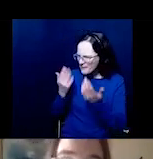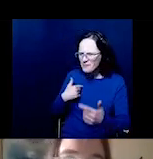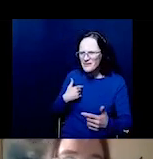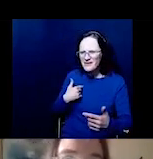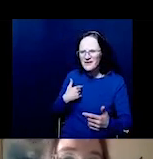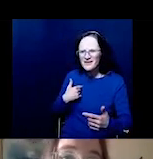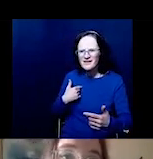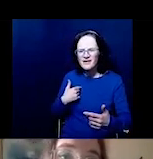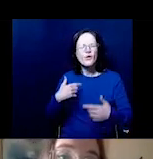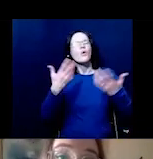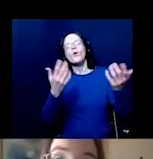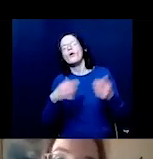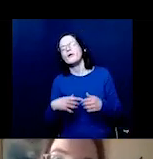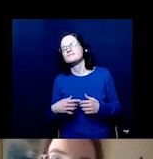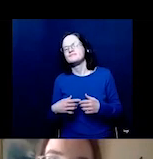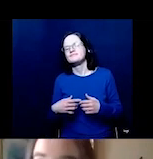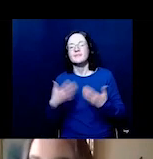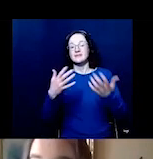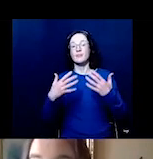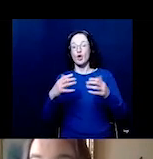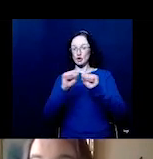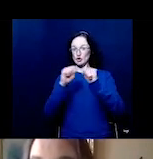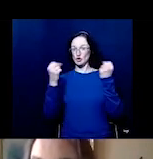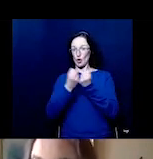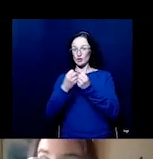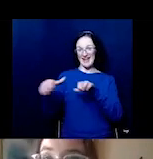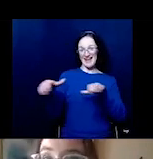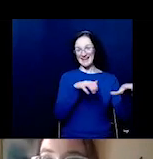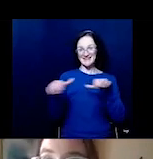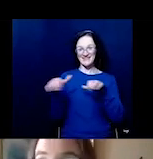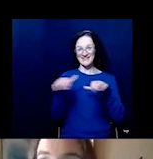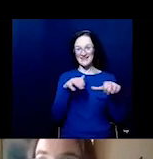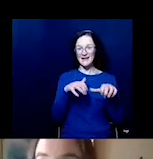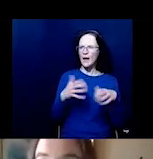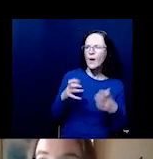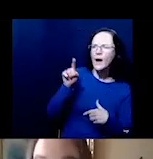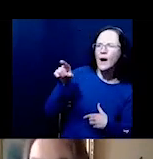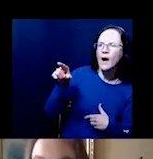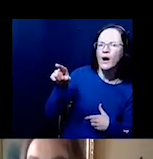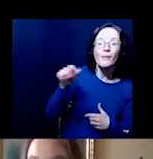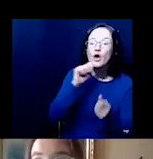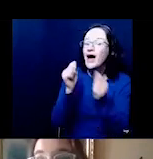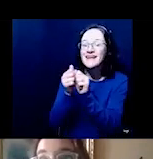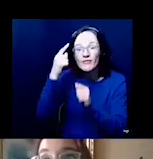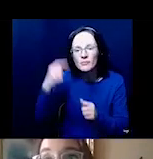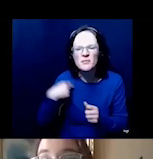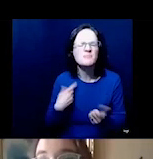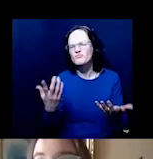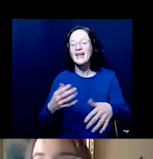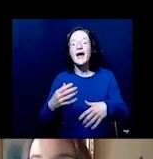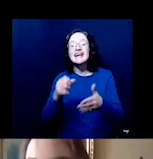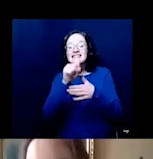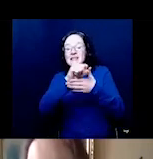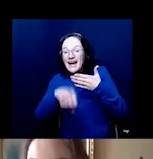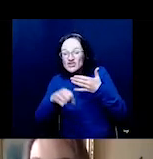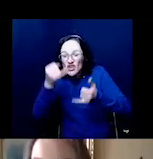that factor. Social activities are not accessible or not adapted. For example, there's an end of the semester party. Well, if the party